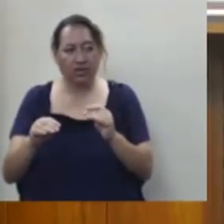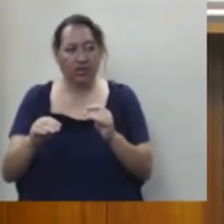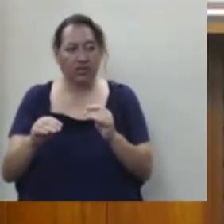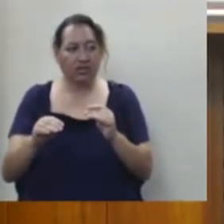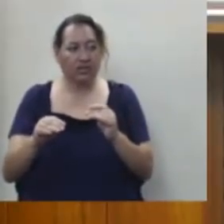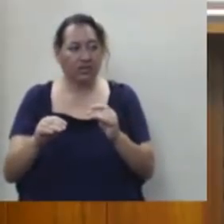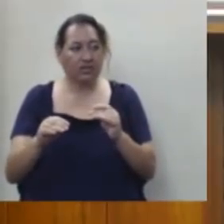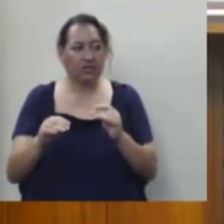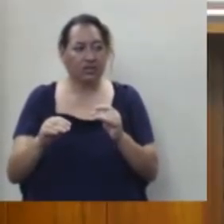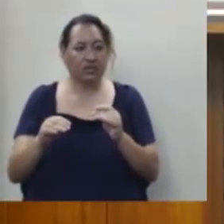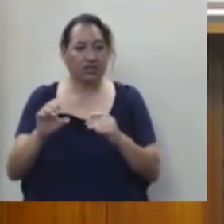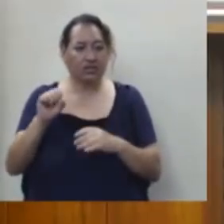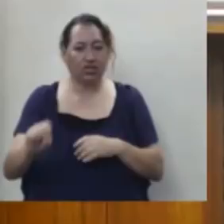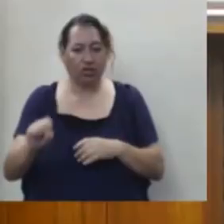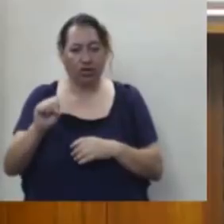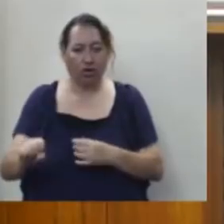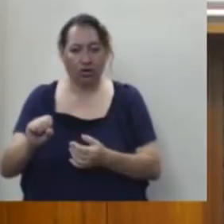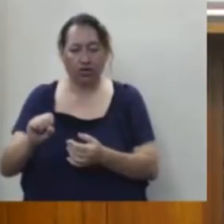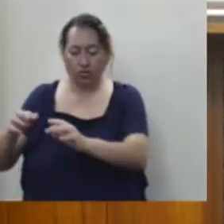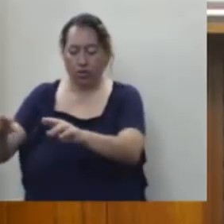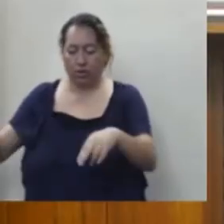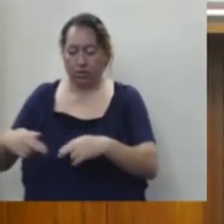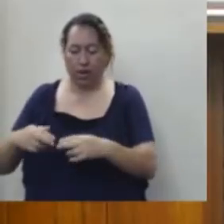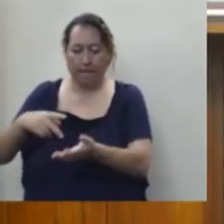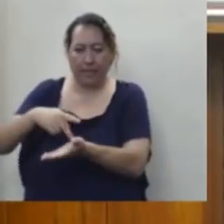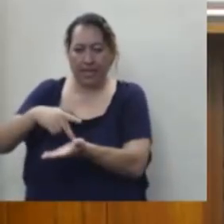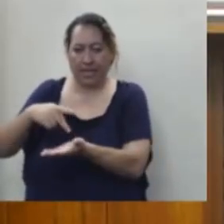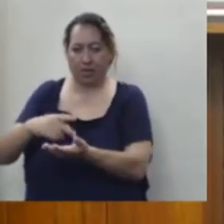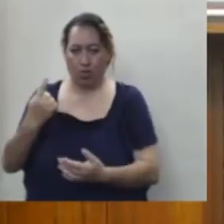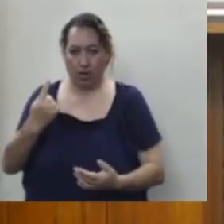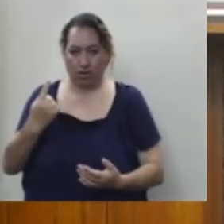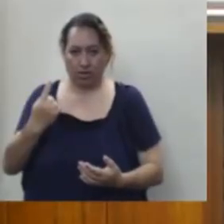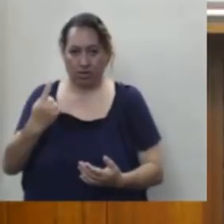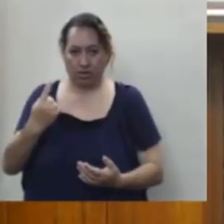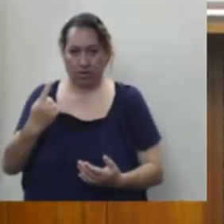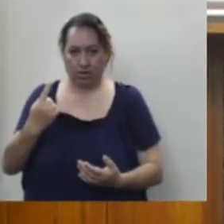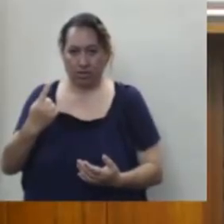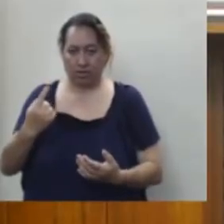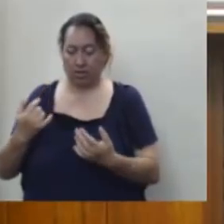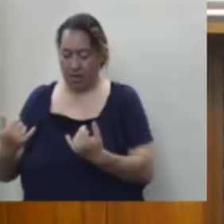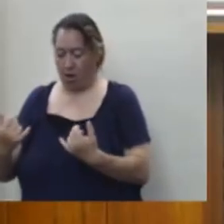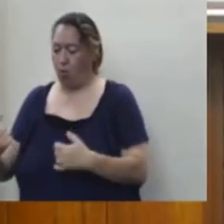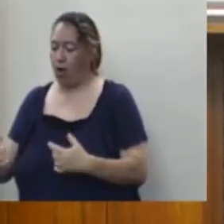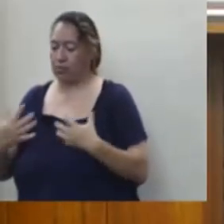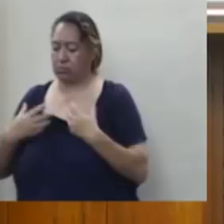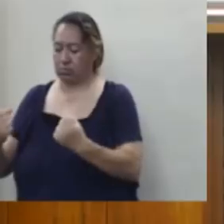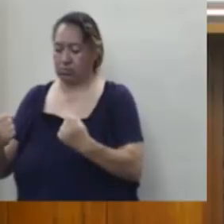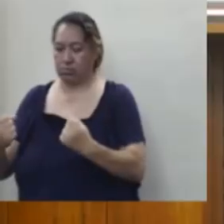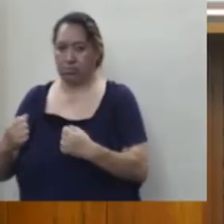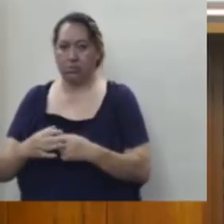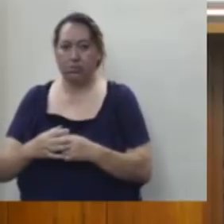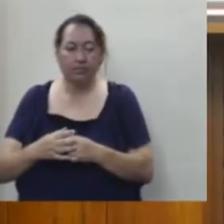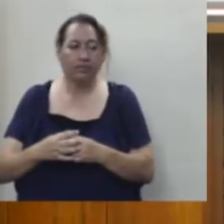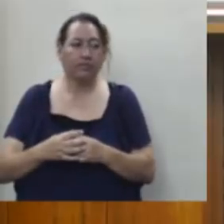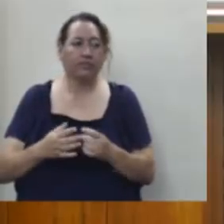our southern area. We'll start with PD. 1 COVID positive, 1 has recovered. And then we go to the next